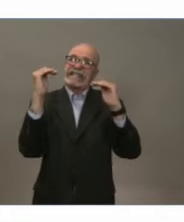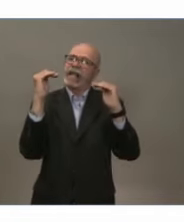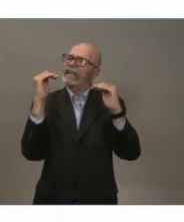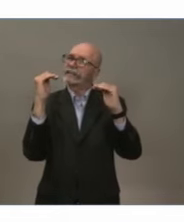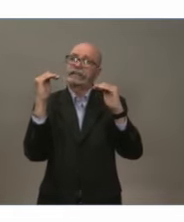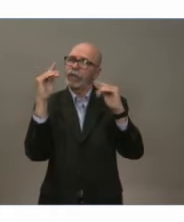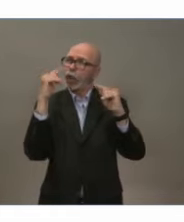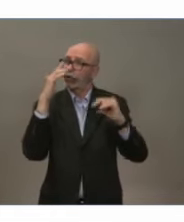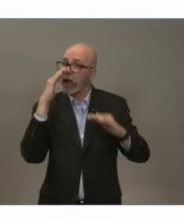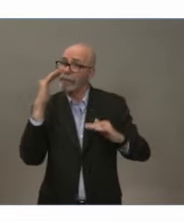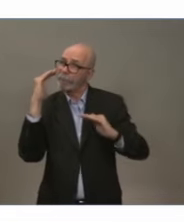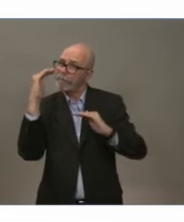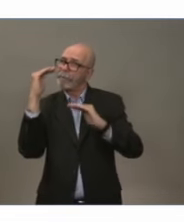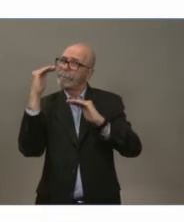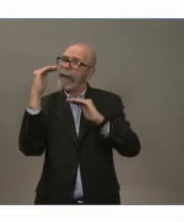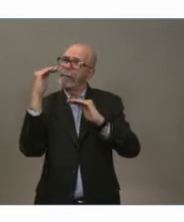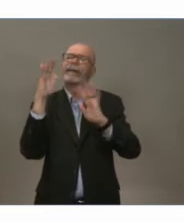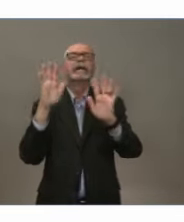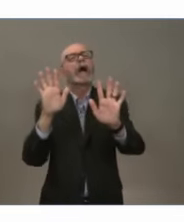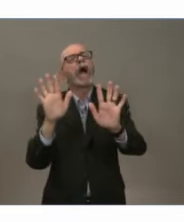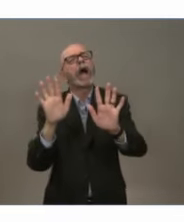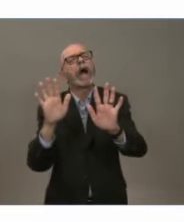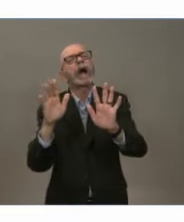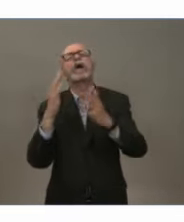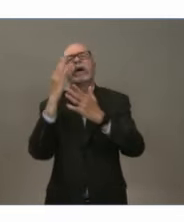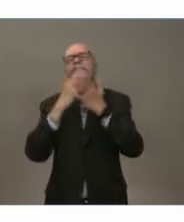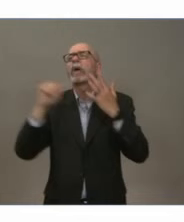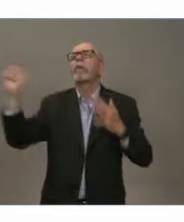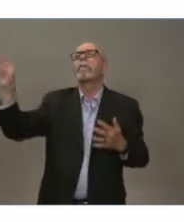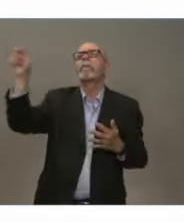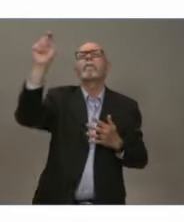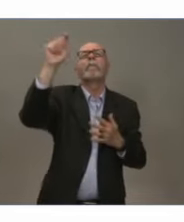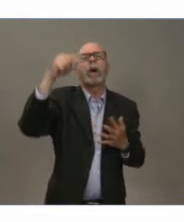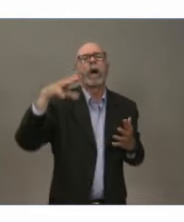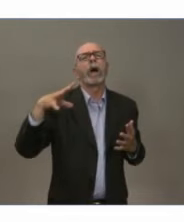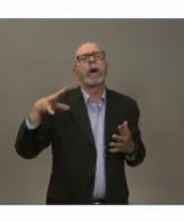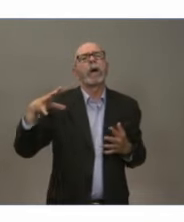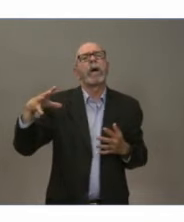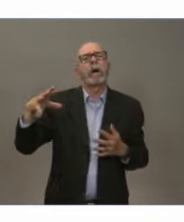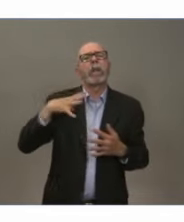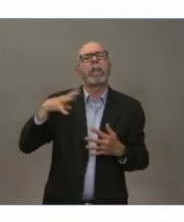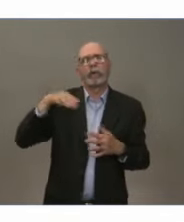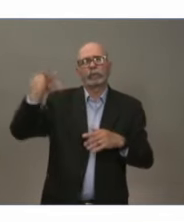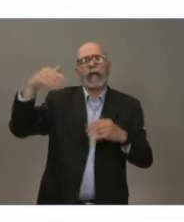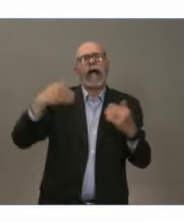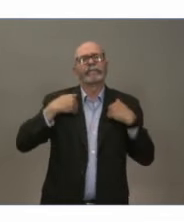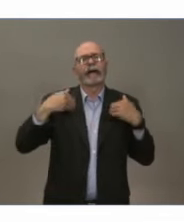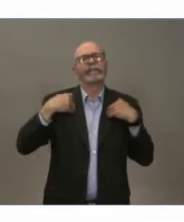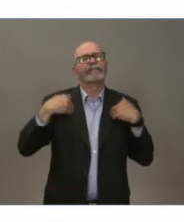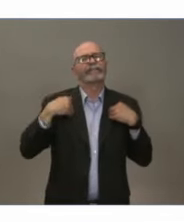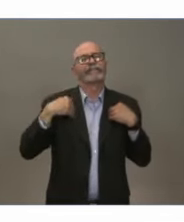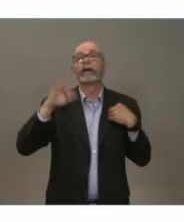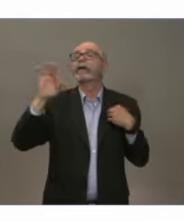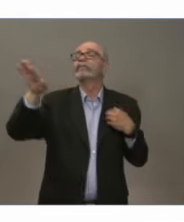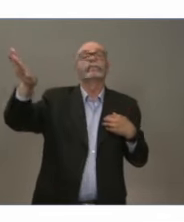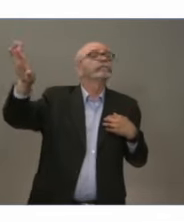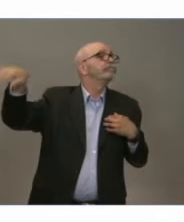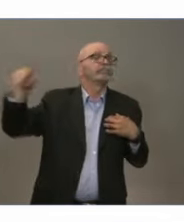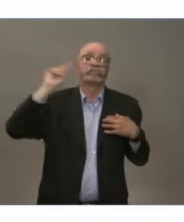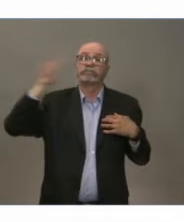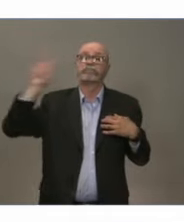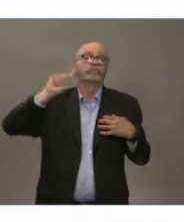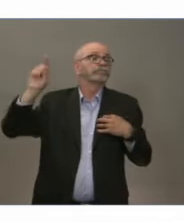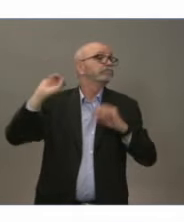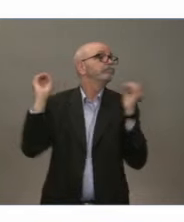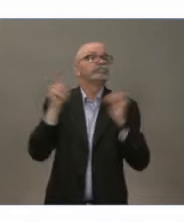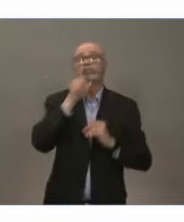have COVID-19 here. We're still having impacts, but far less impacts than we would see if we weren't doing the necessary